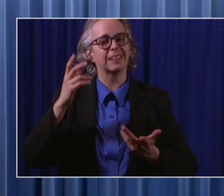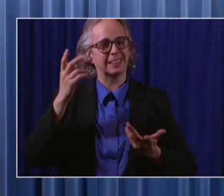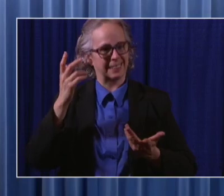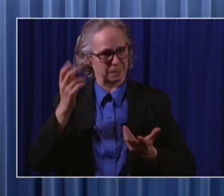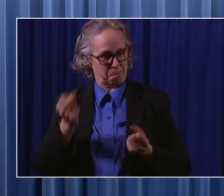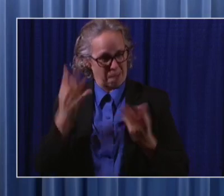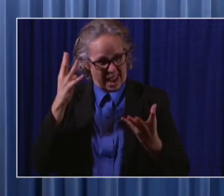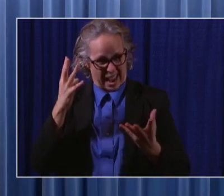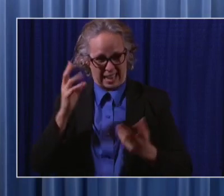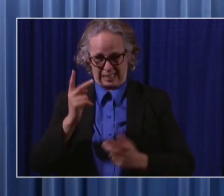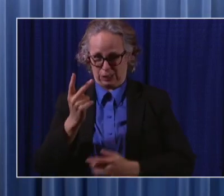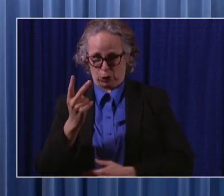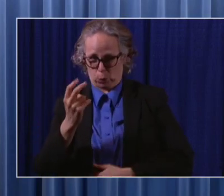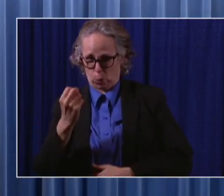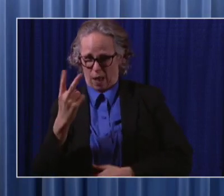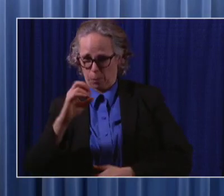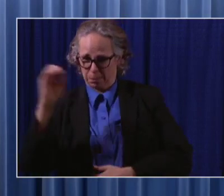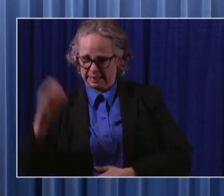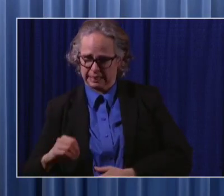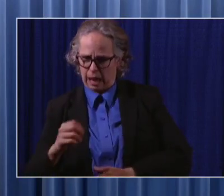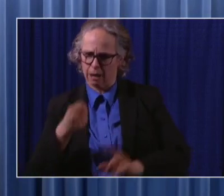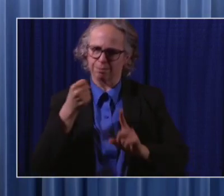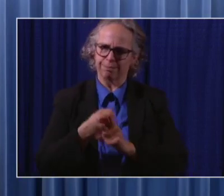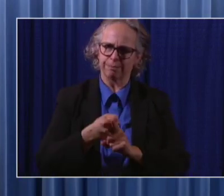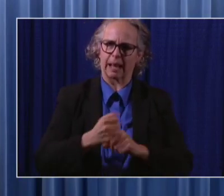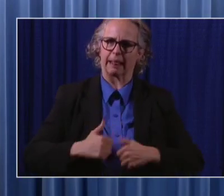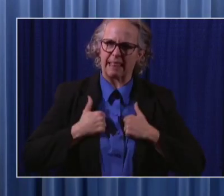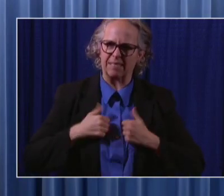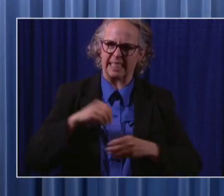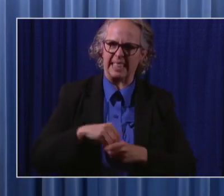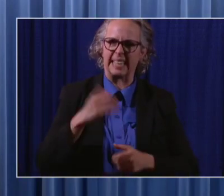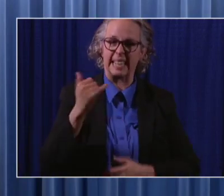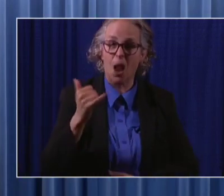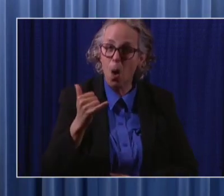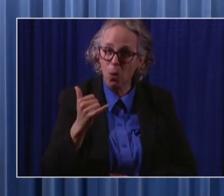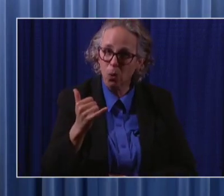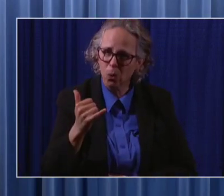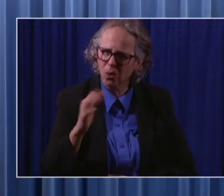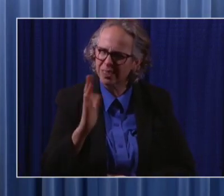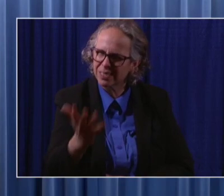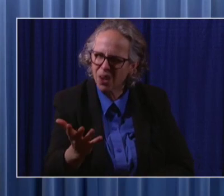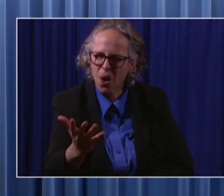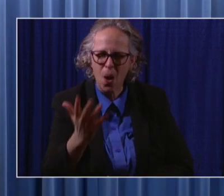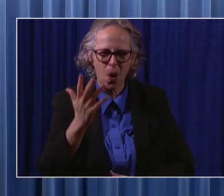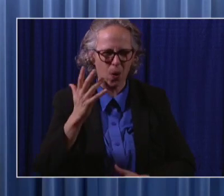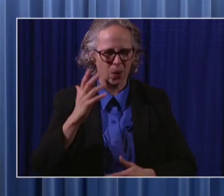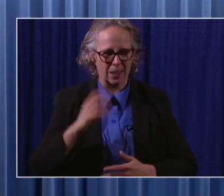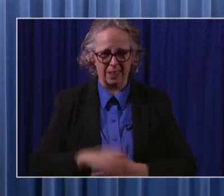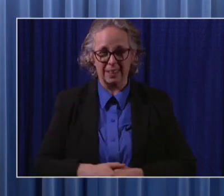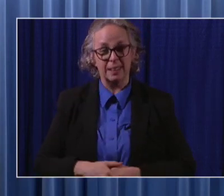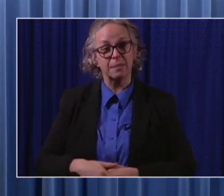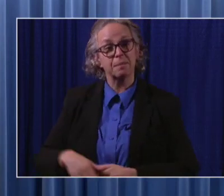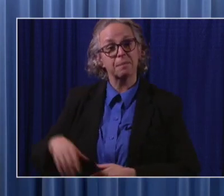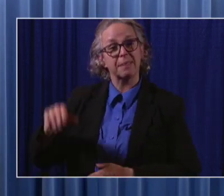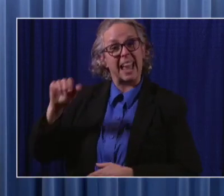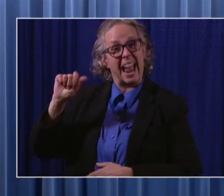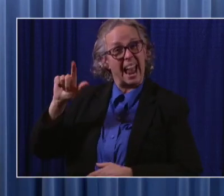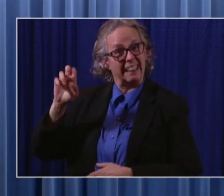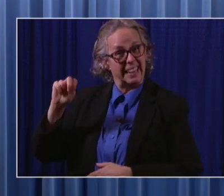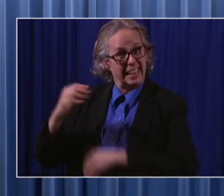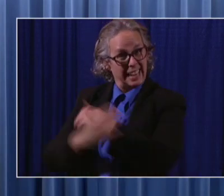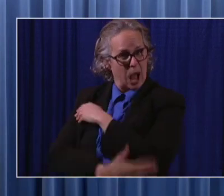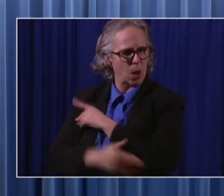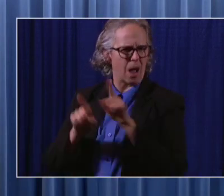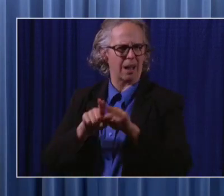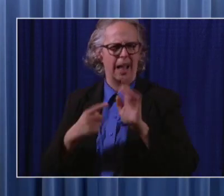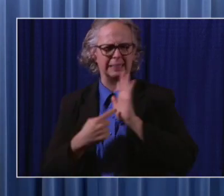Again, good news and bad news. Allen County, briefly, those numbers are up,